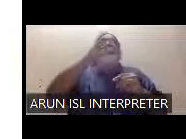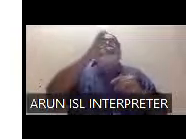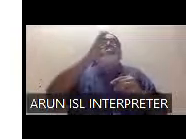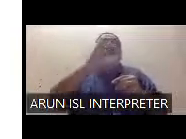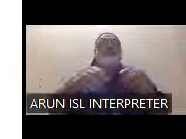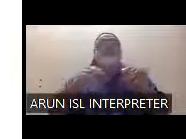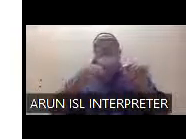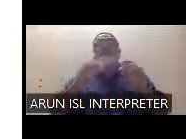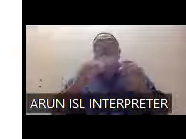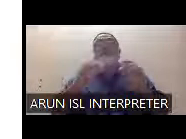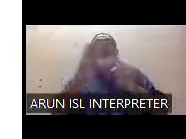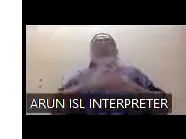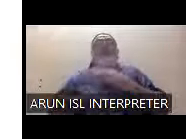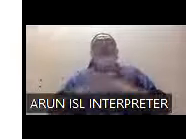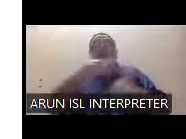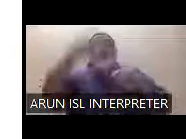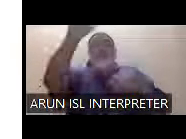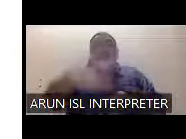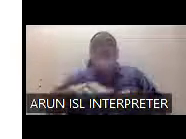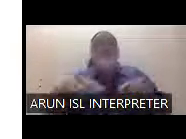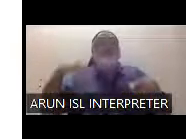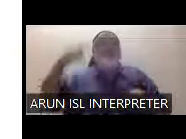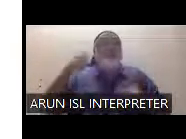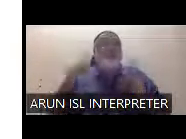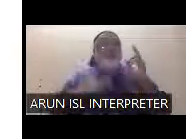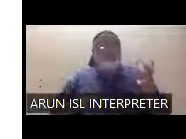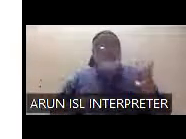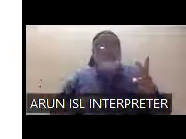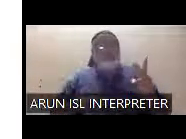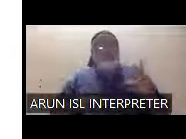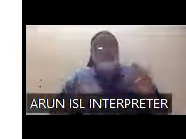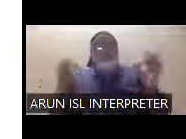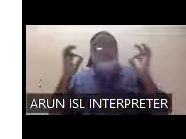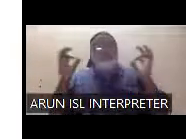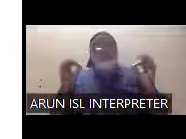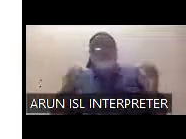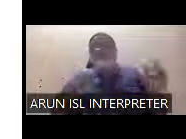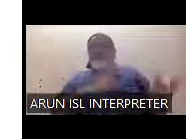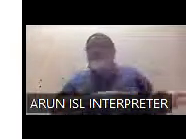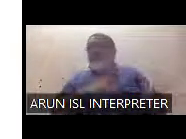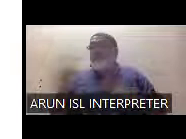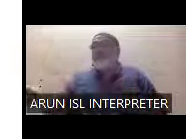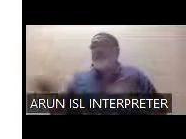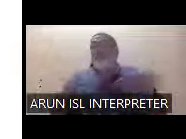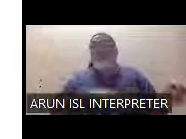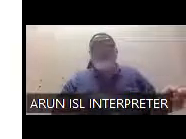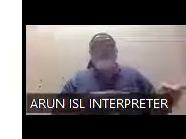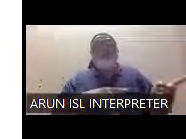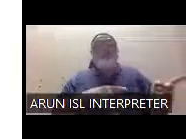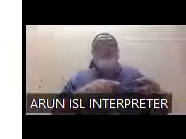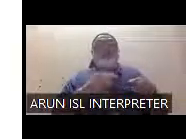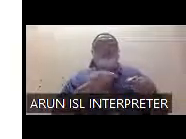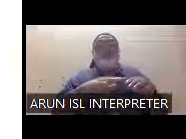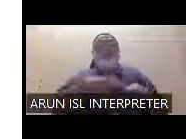should be accessible. There should be accessible toilet. And most importantly, a very important requirement is